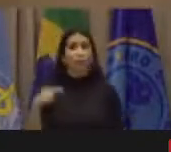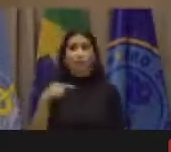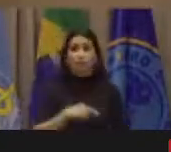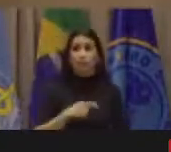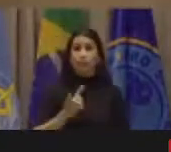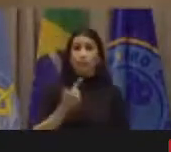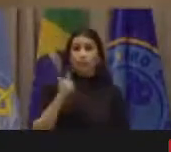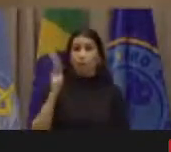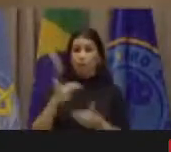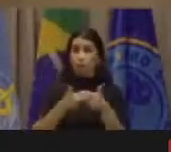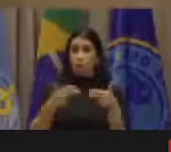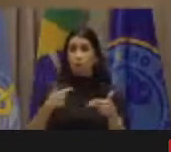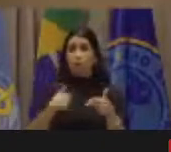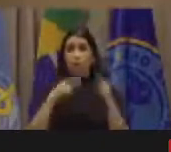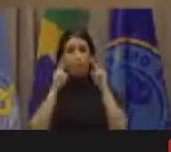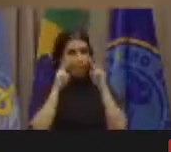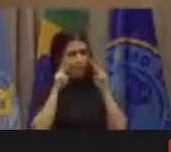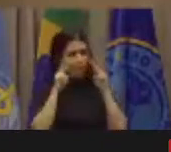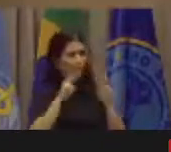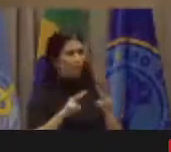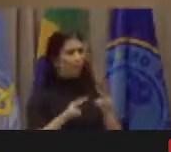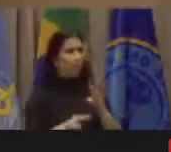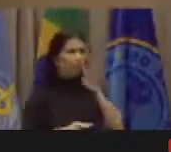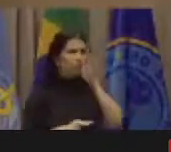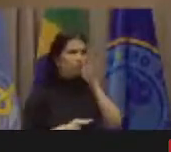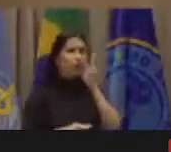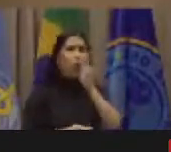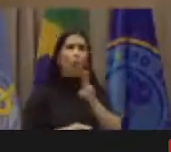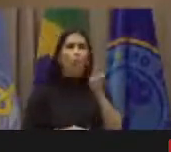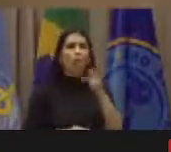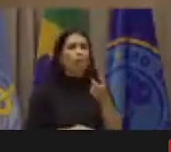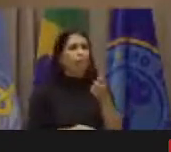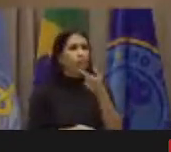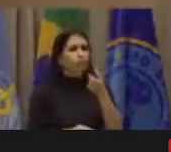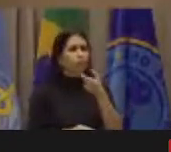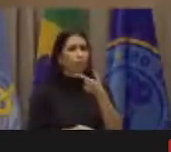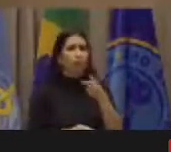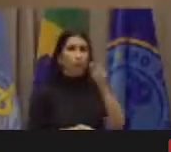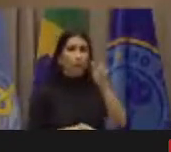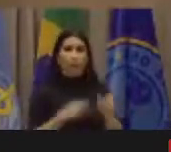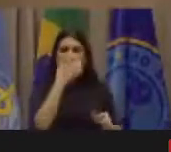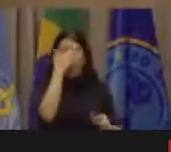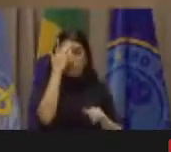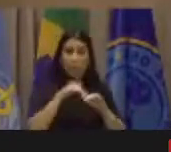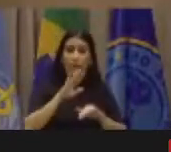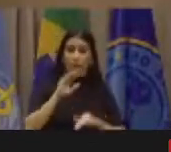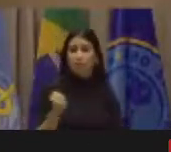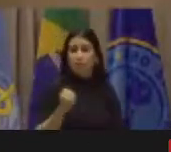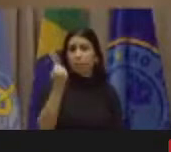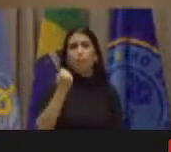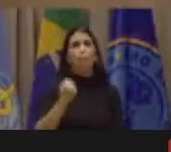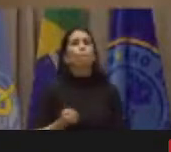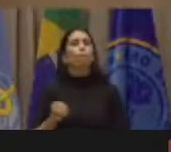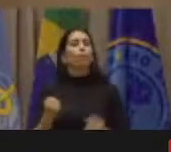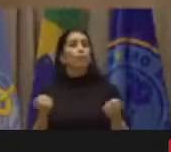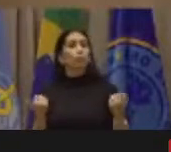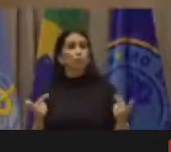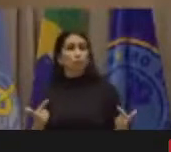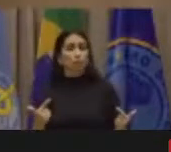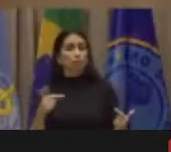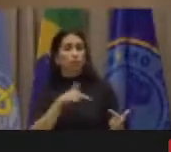surgery or something. So for the excess of corticoid she was given, and that's a serious